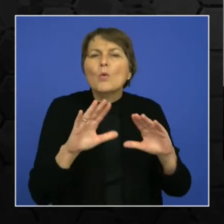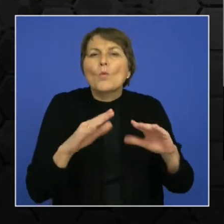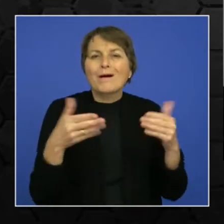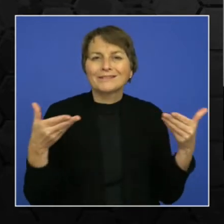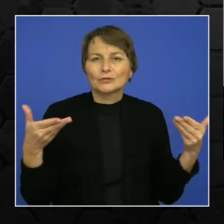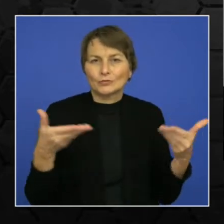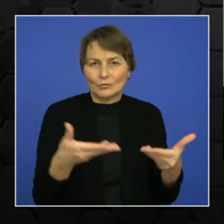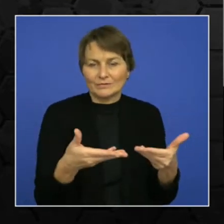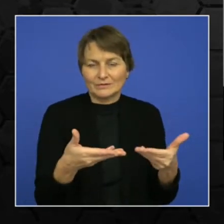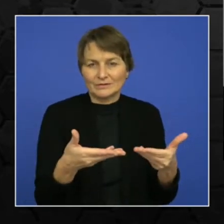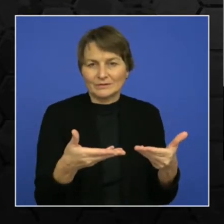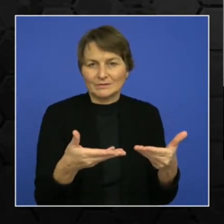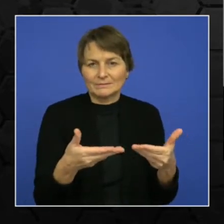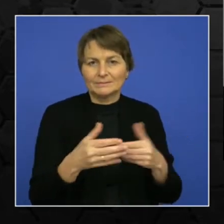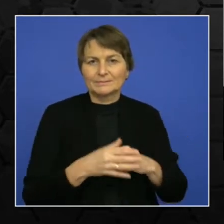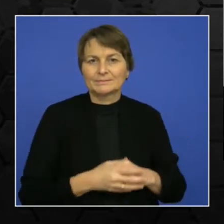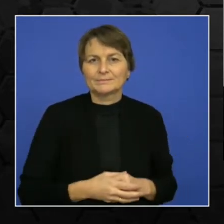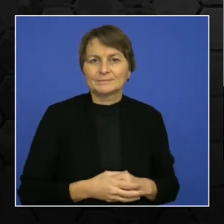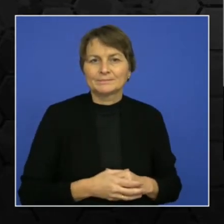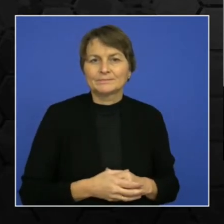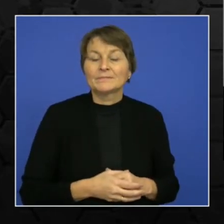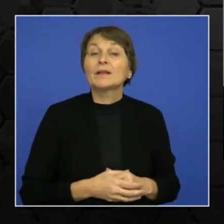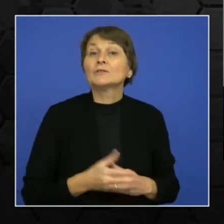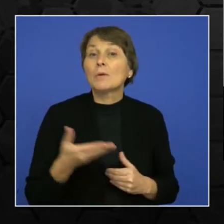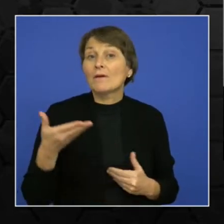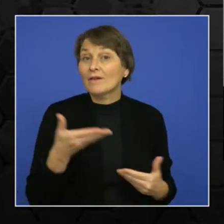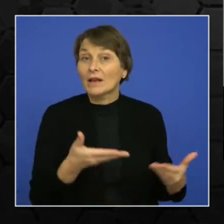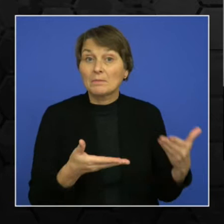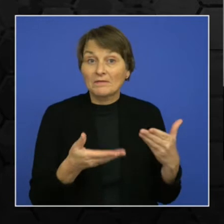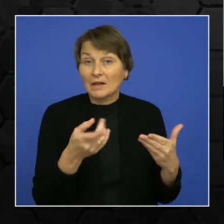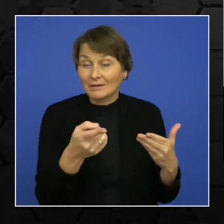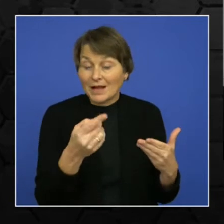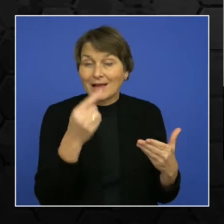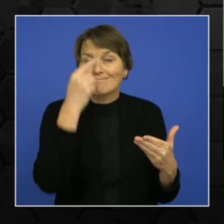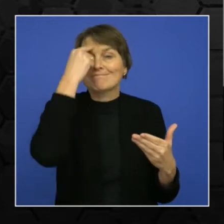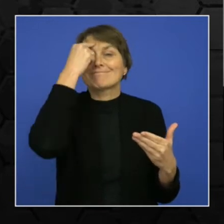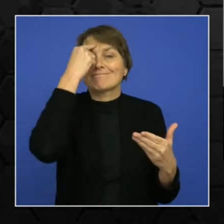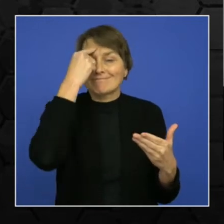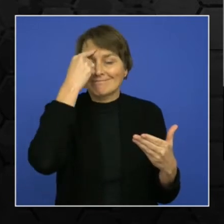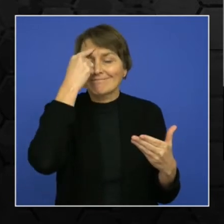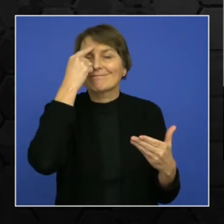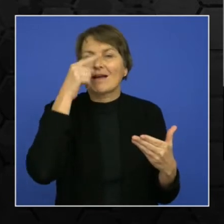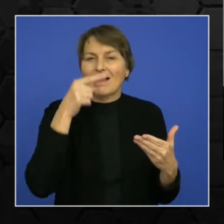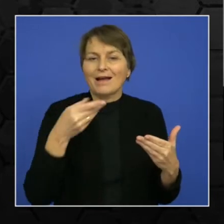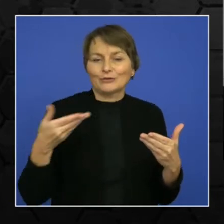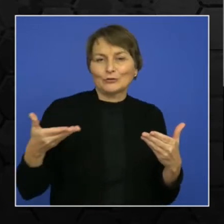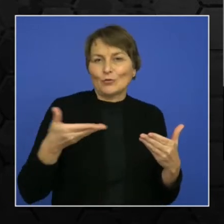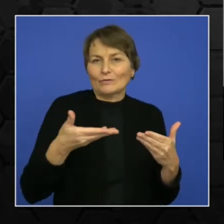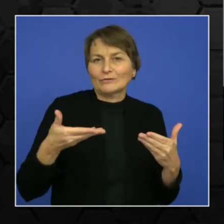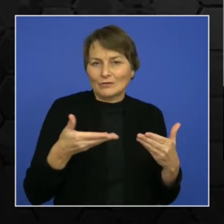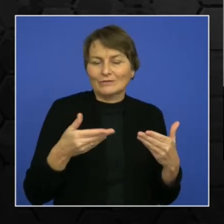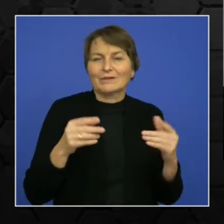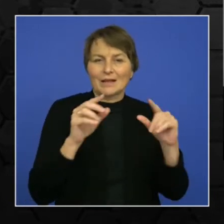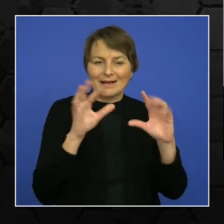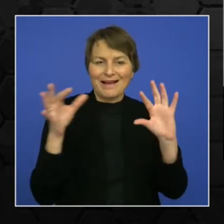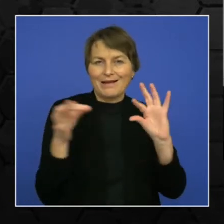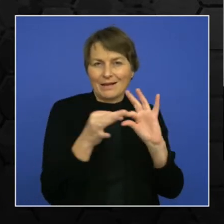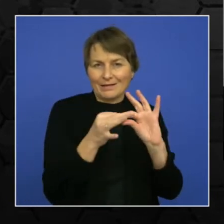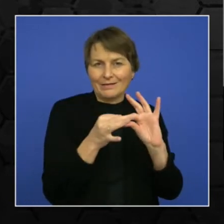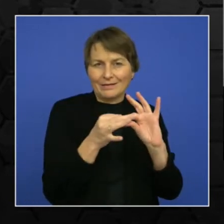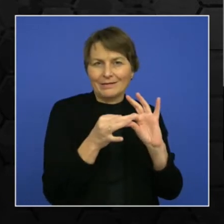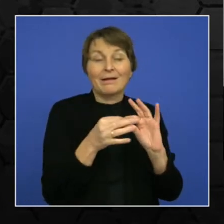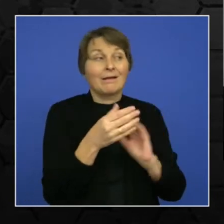basically referring to the variable that I had given. If you remember, a while ago, I had given services as my variable name. So with that, I have